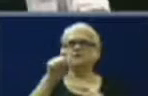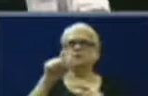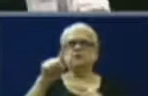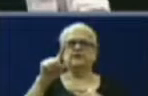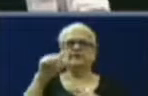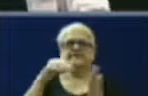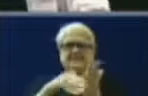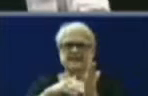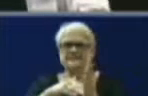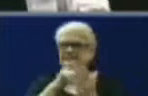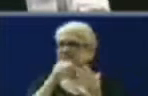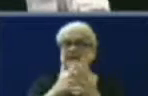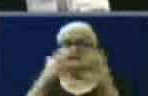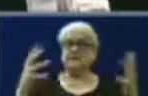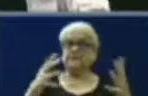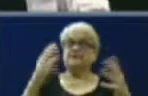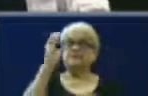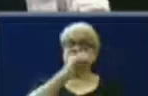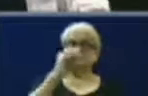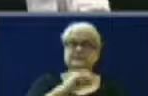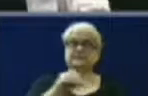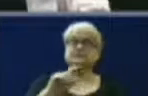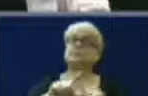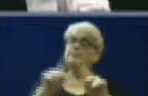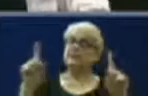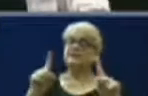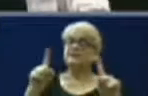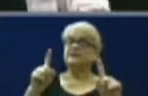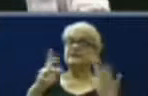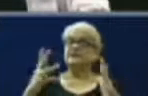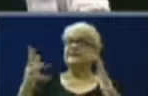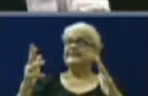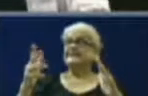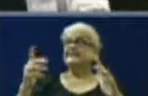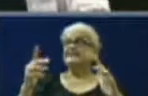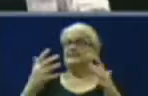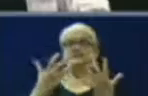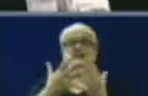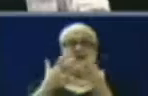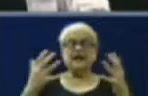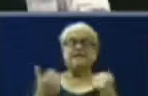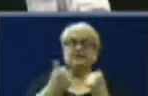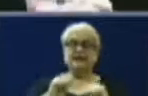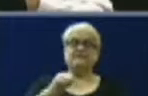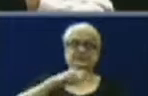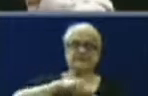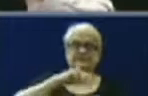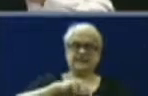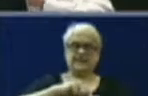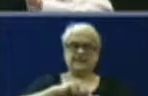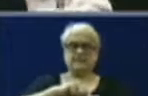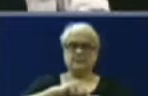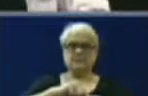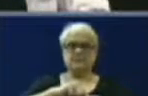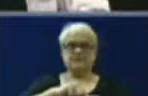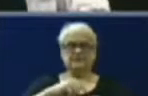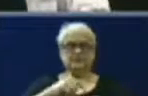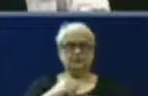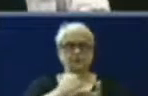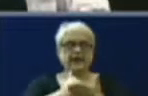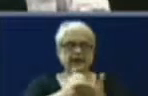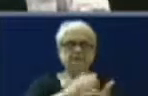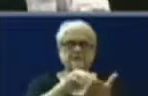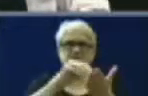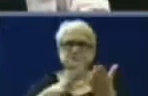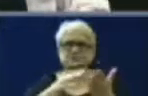101,000 students isn't a huge percentage, but there is quite a bit of effort and time that goes into this and trying to bring these kids back up to speed